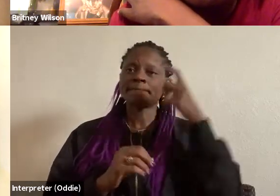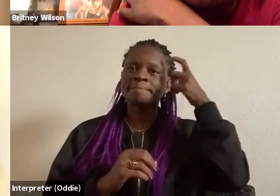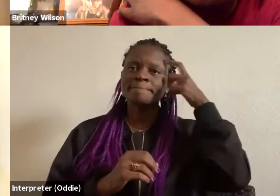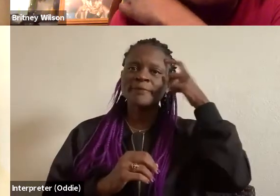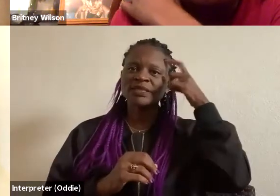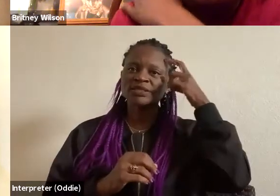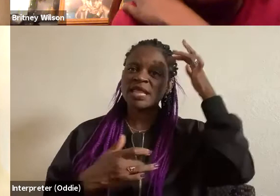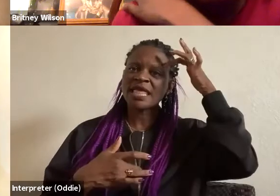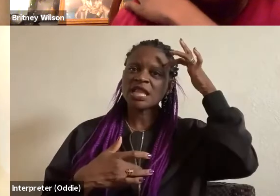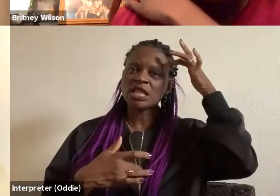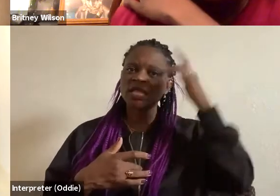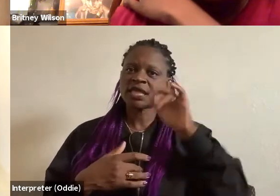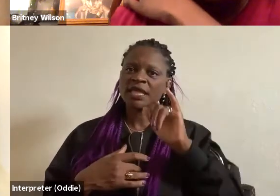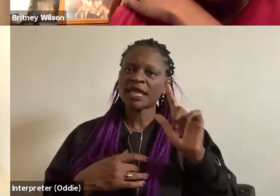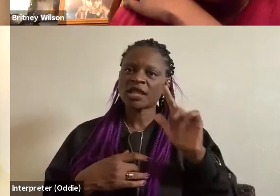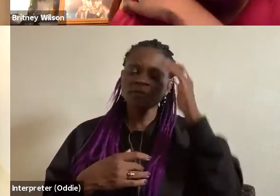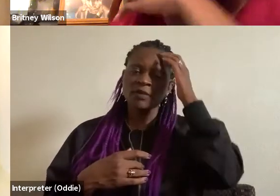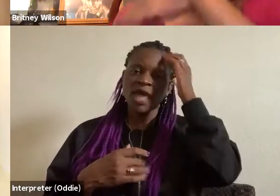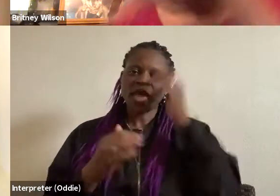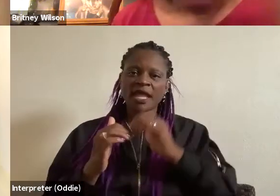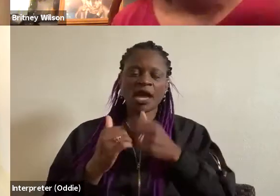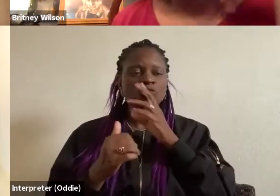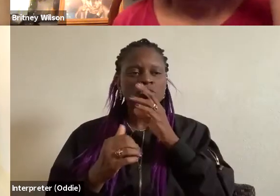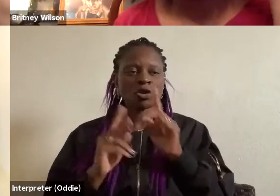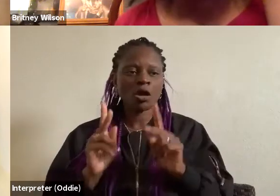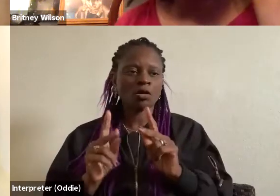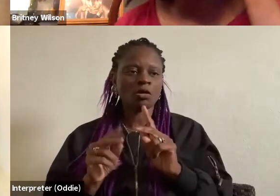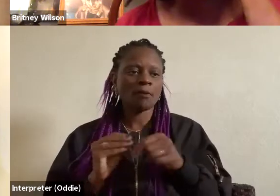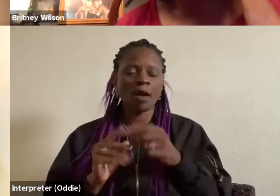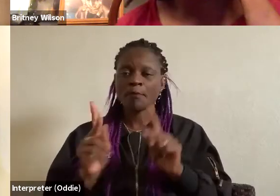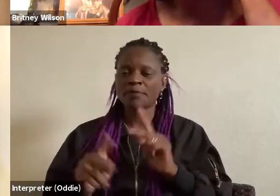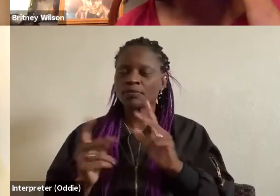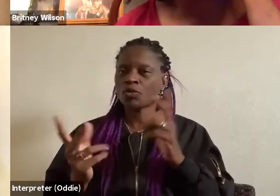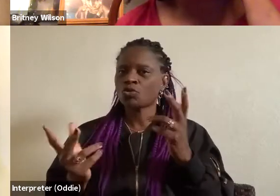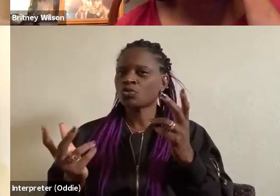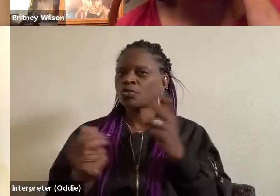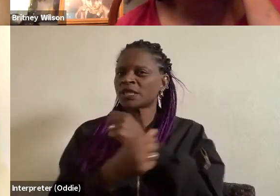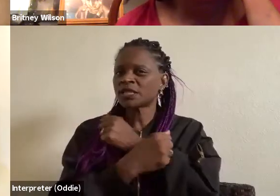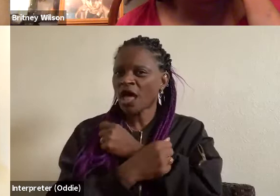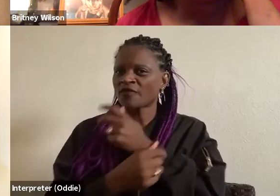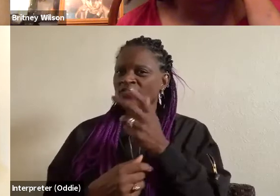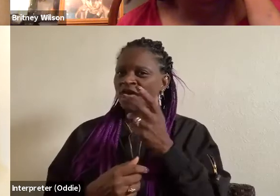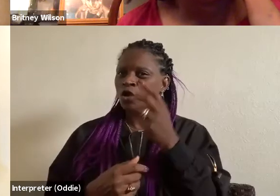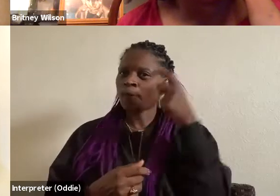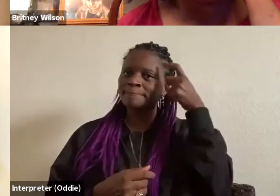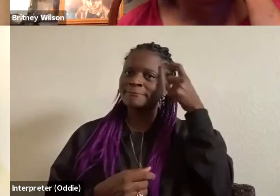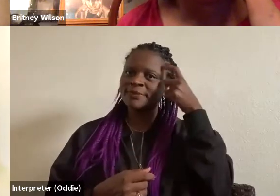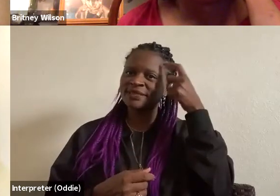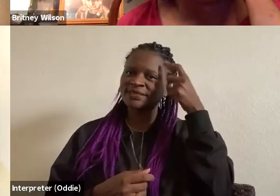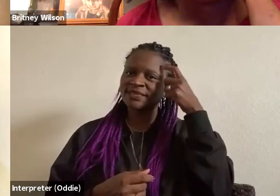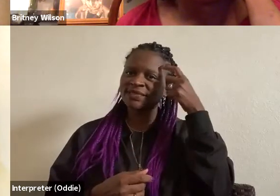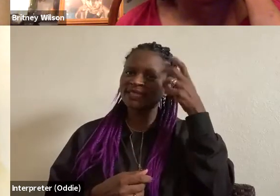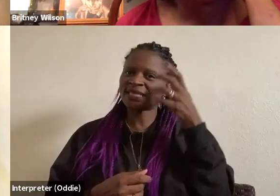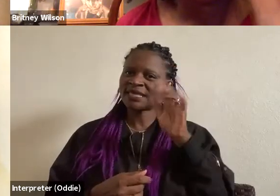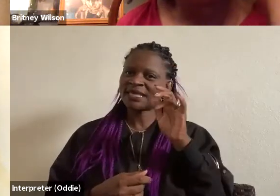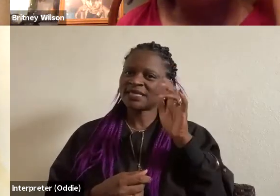about our loved ones and those that we know with mental illness and how people talk about themselves too. But that's just what I do.